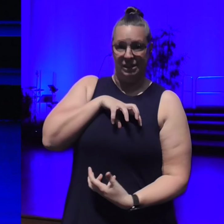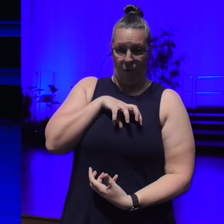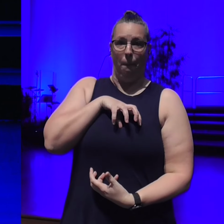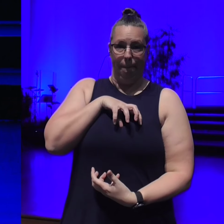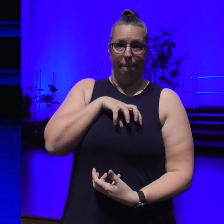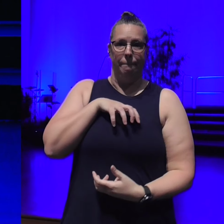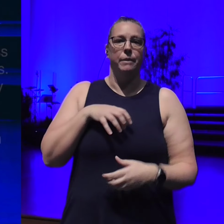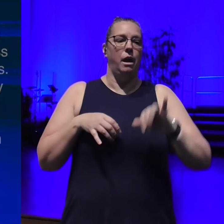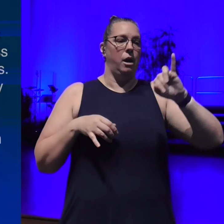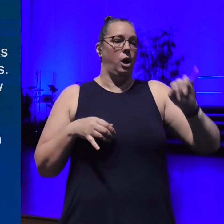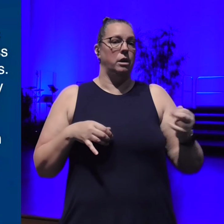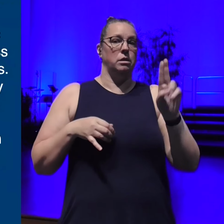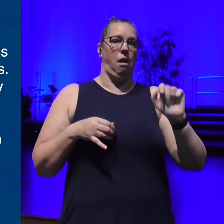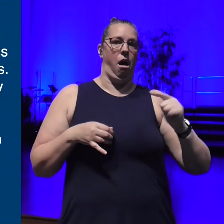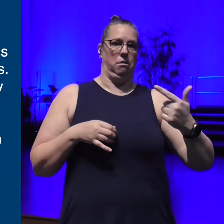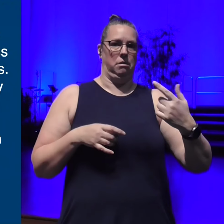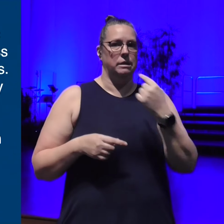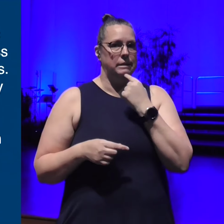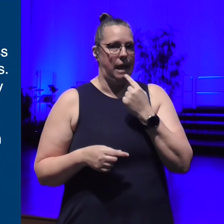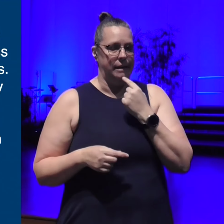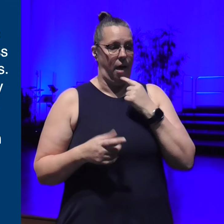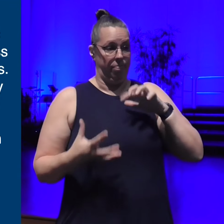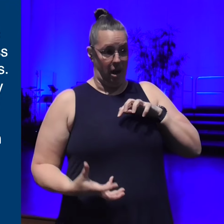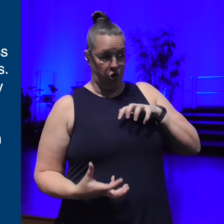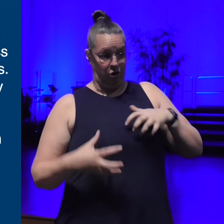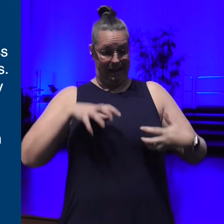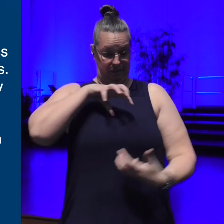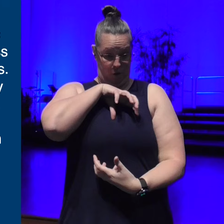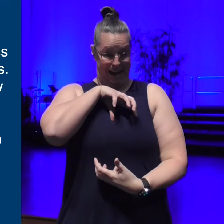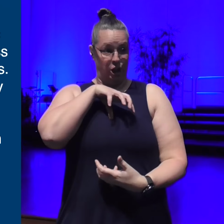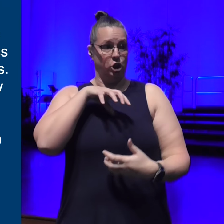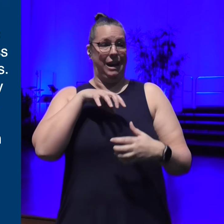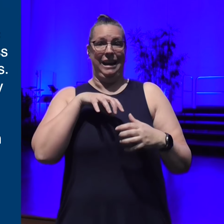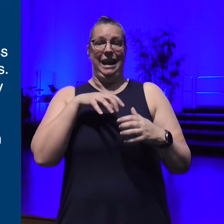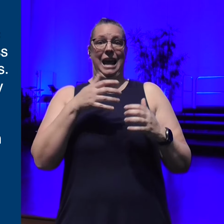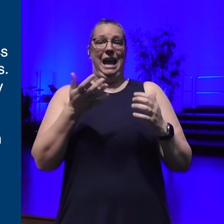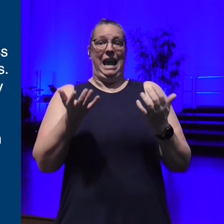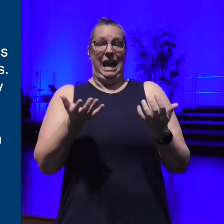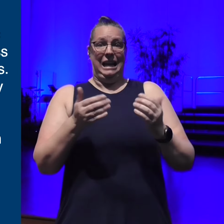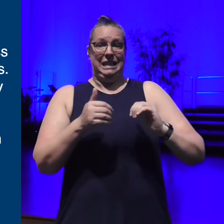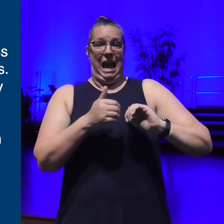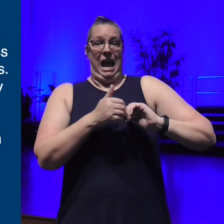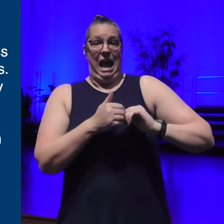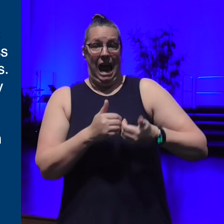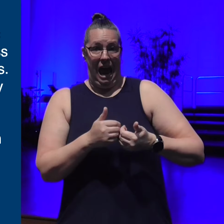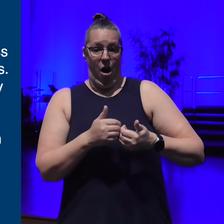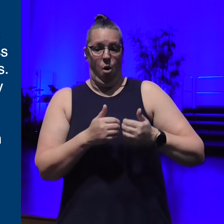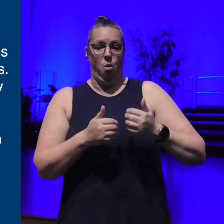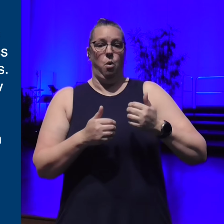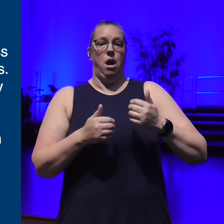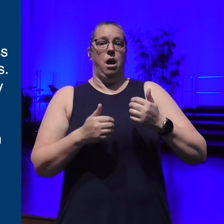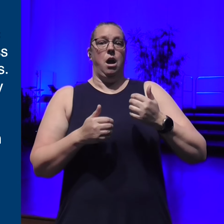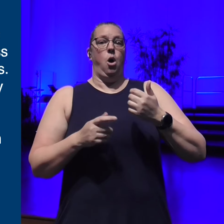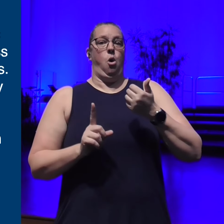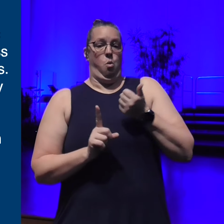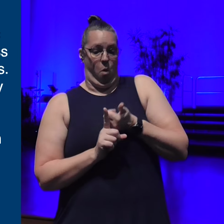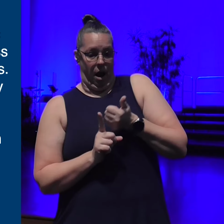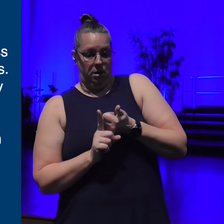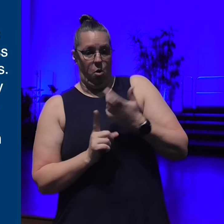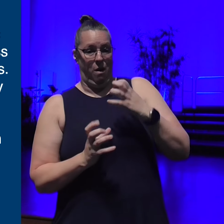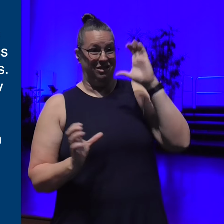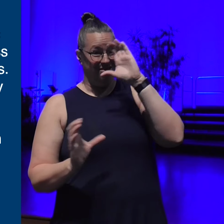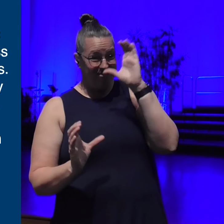says, transformation is the state of someone who, in wandering through the mazes of his psychic transformation, comes upon a